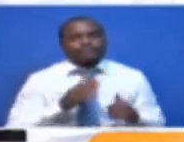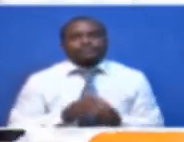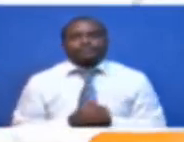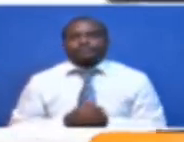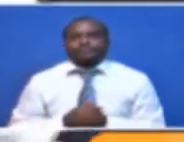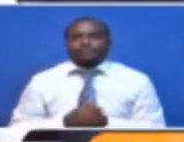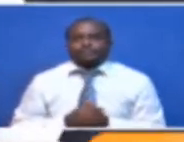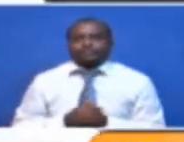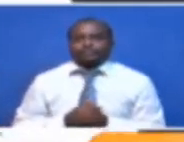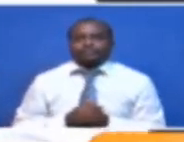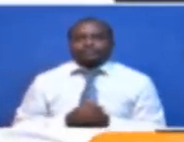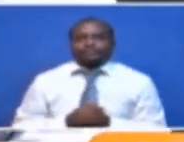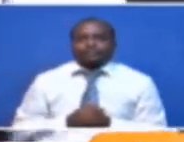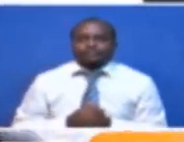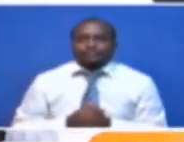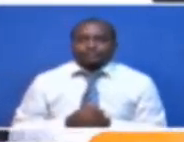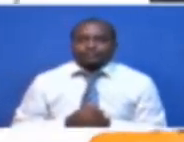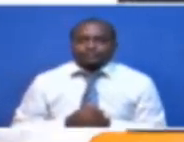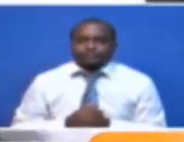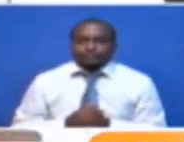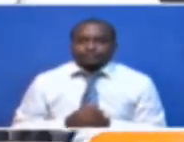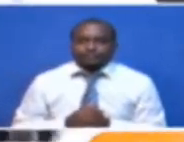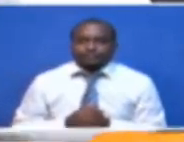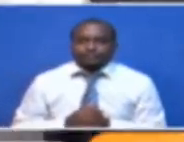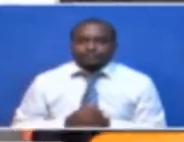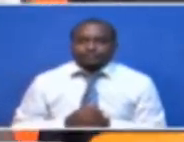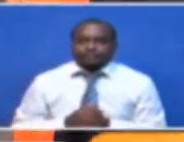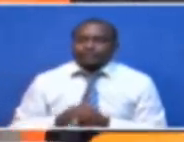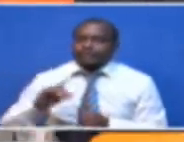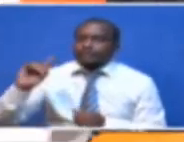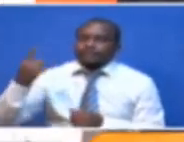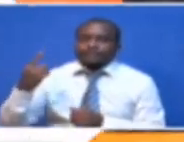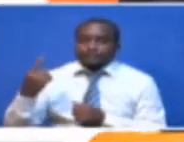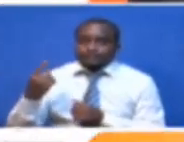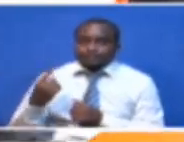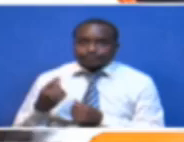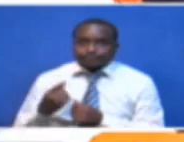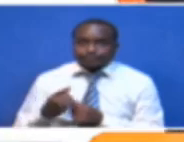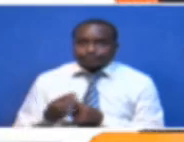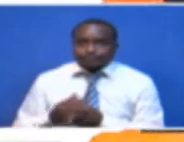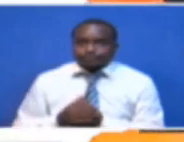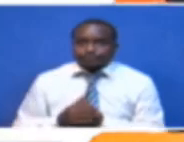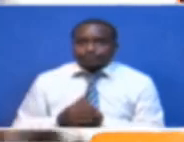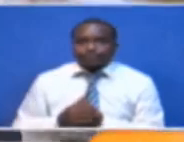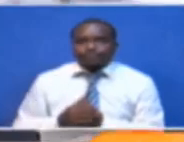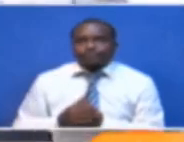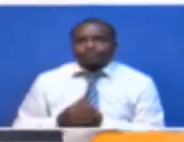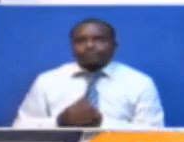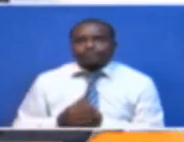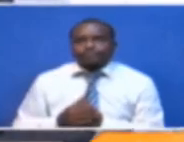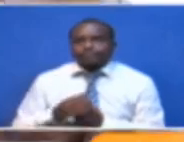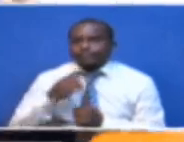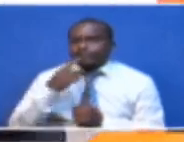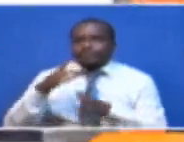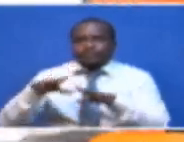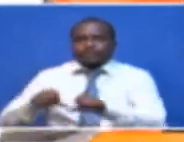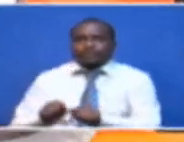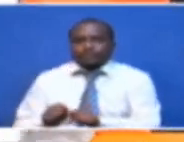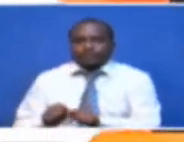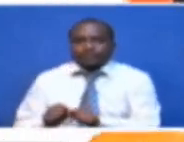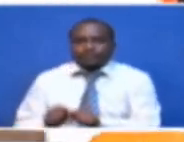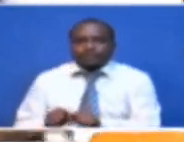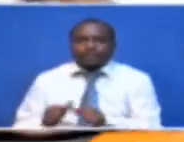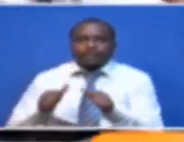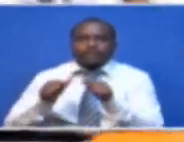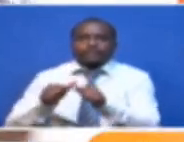I'm telling you, the messages are coming in so thick and so fast. But let's take it one step at a time. So Moi takes over. You're still at State